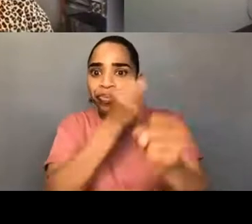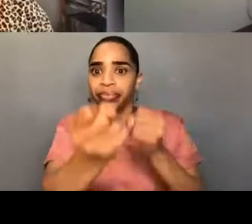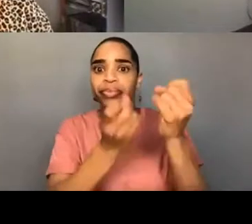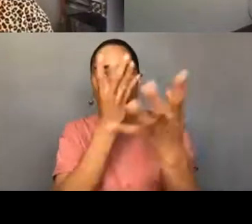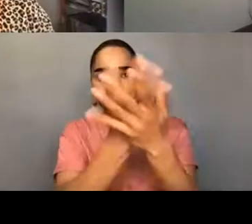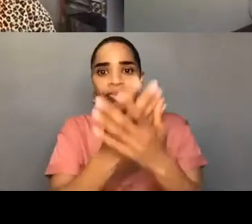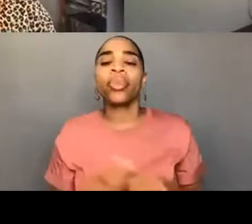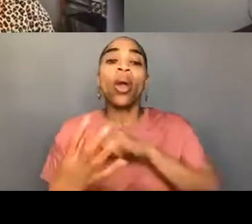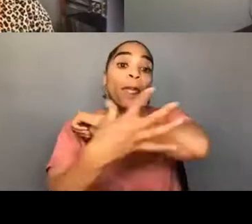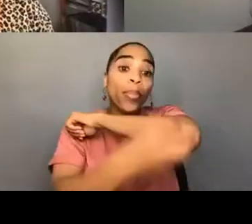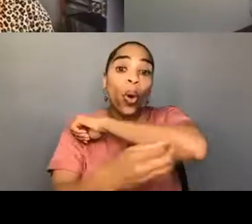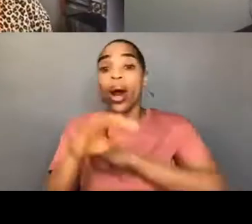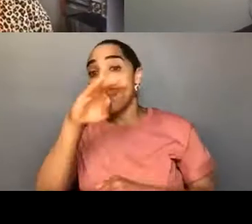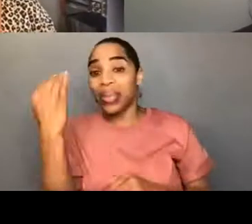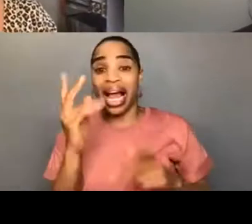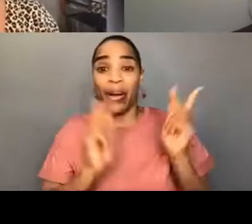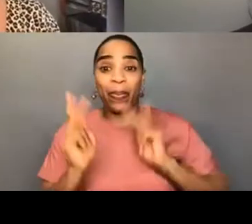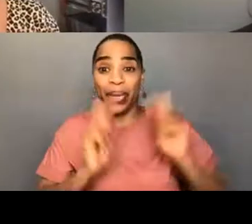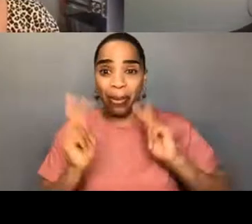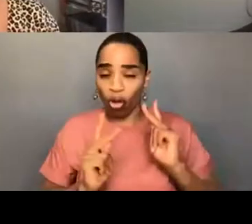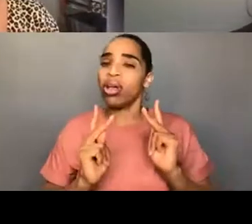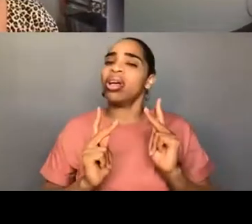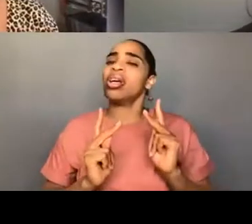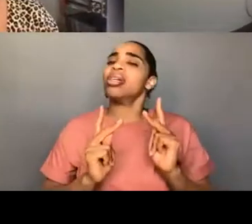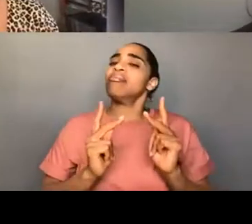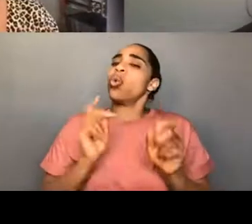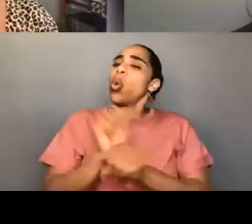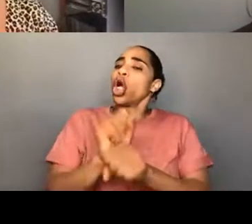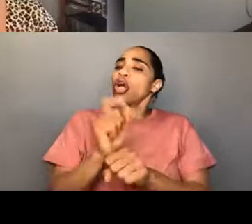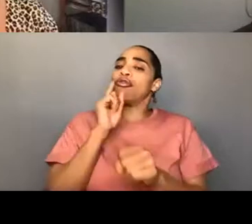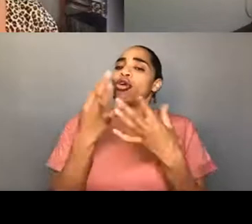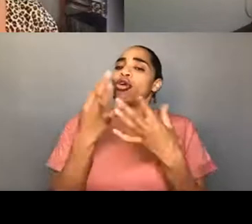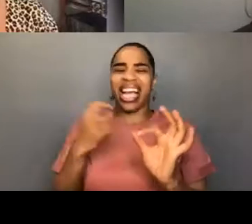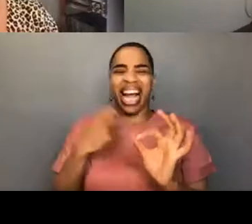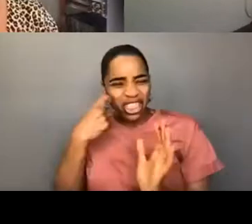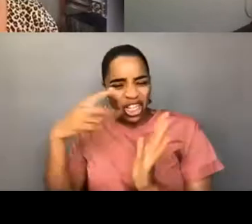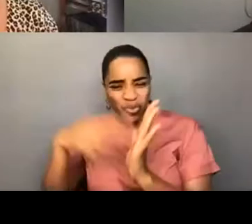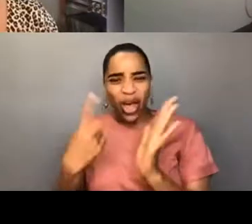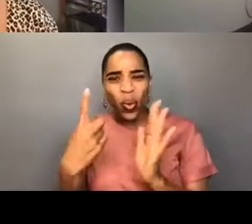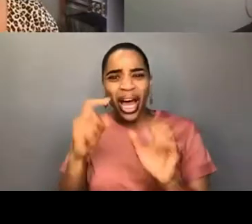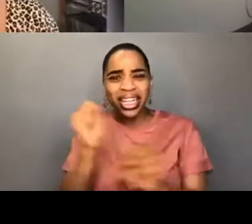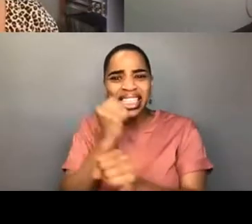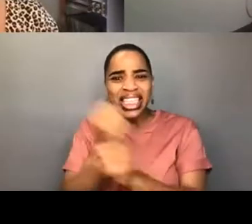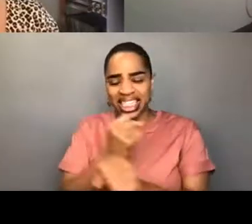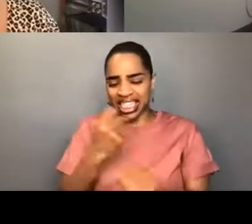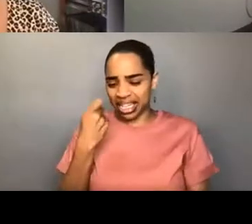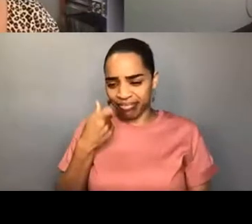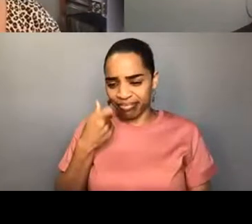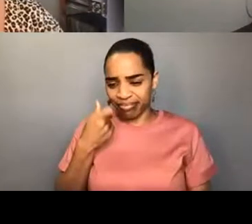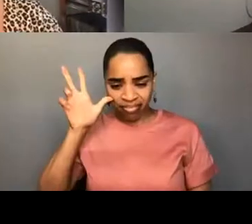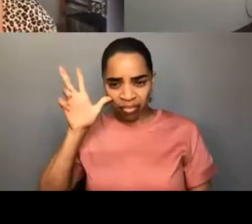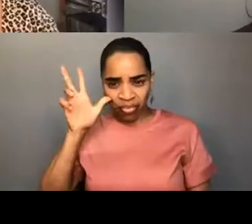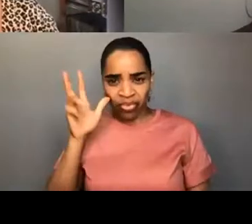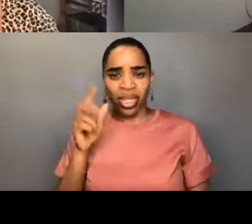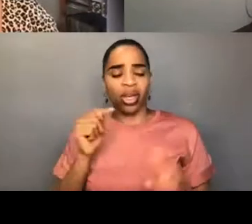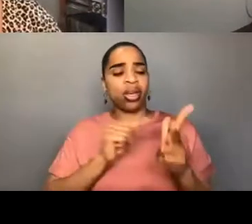people as free laborers in many ways. I just read a statistic the other day, one of three Black